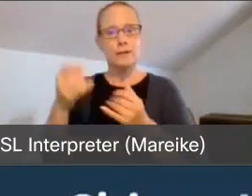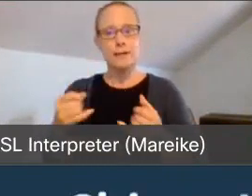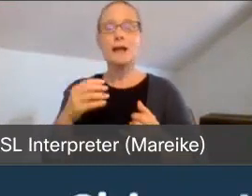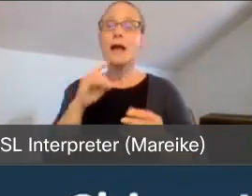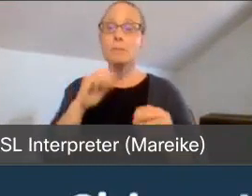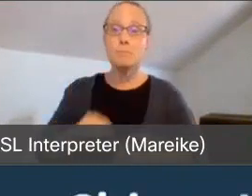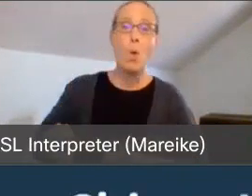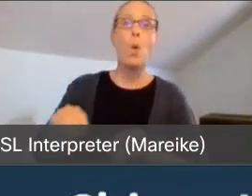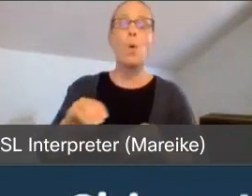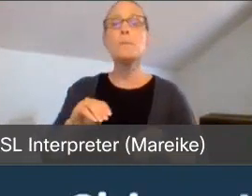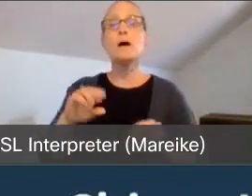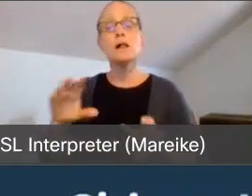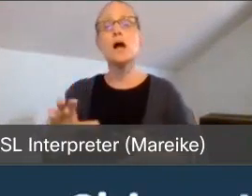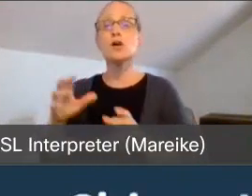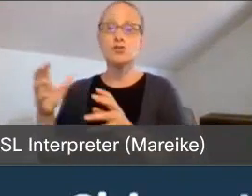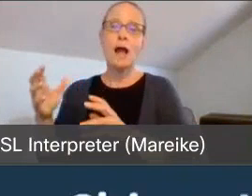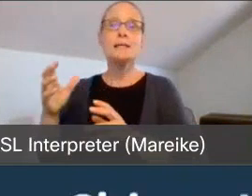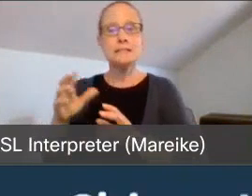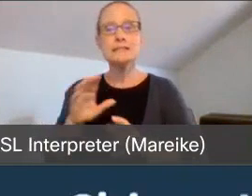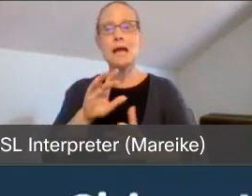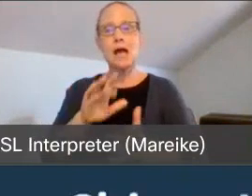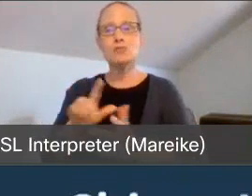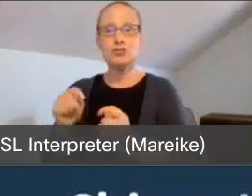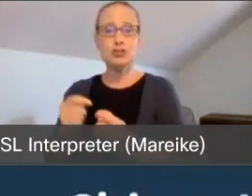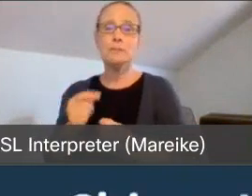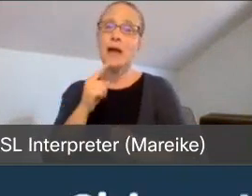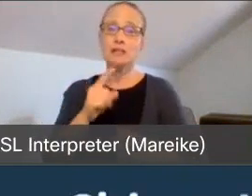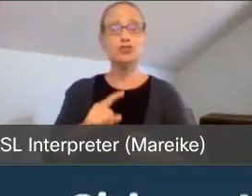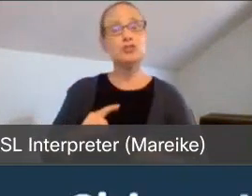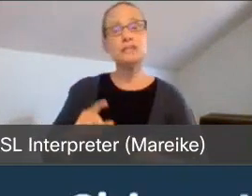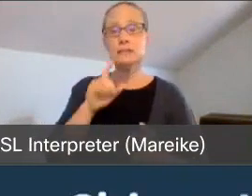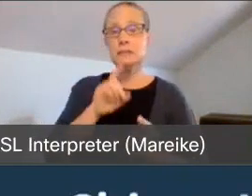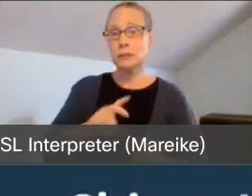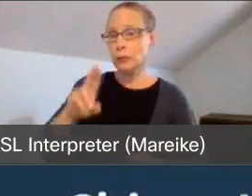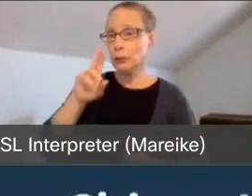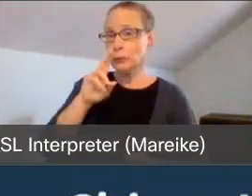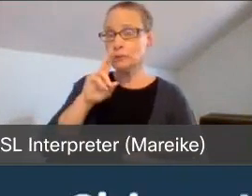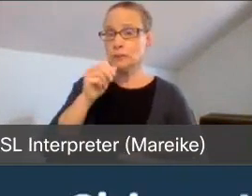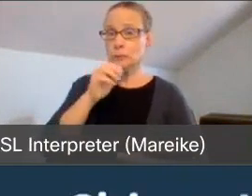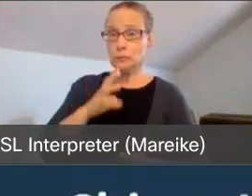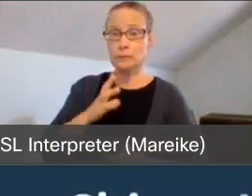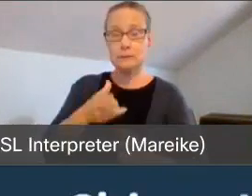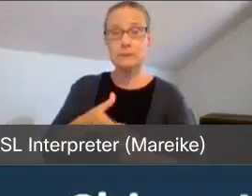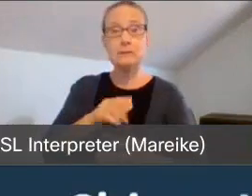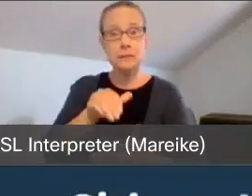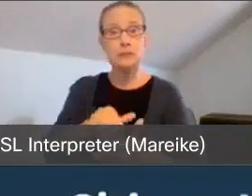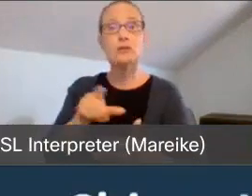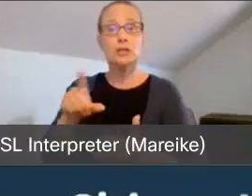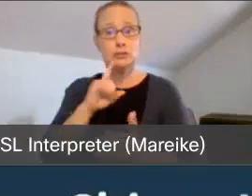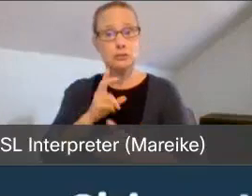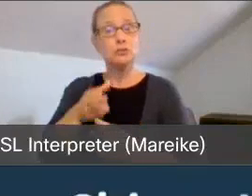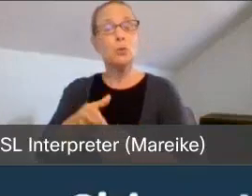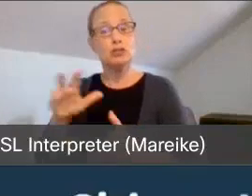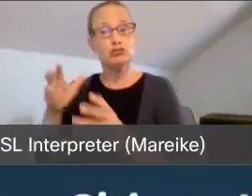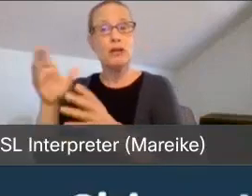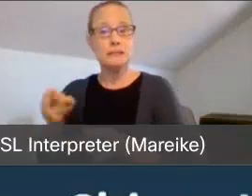the Houston Area Women's Center, and the National Crisis Text Line. Kiera joined the Crisis Call Diversion Program in